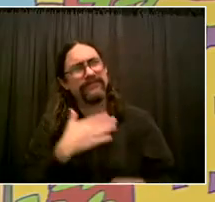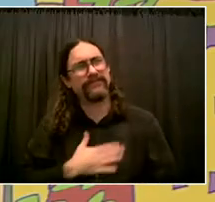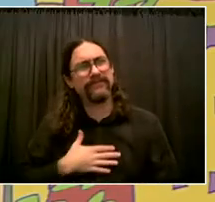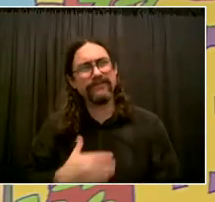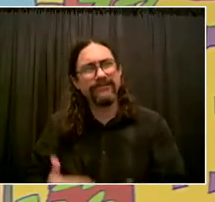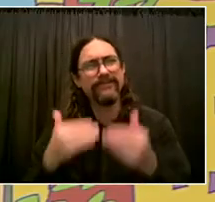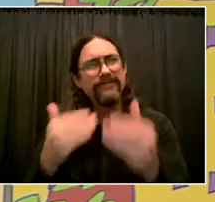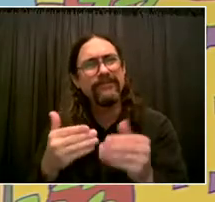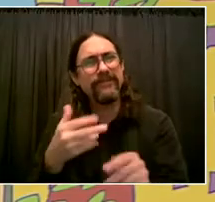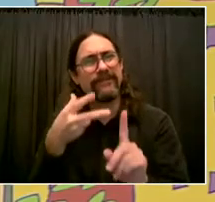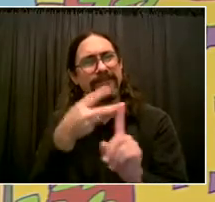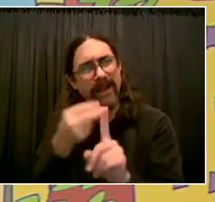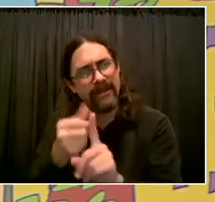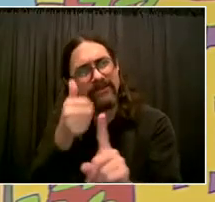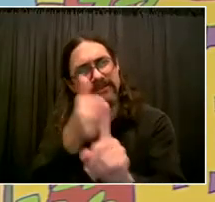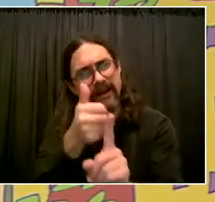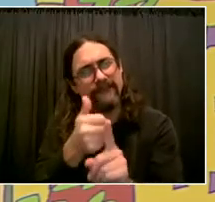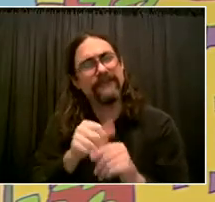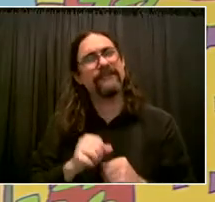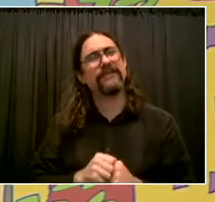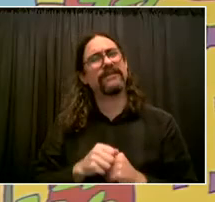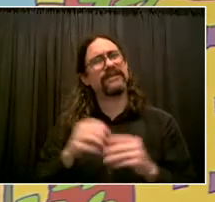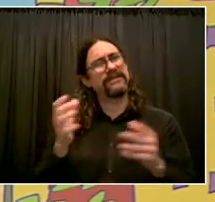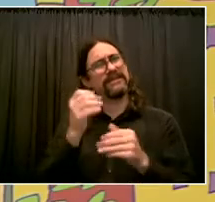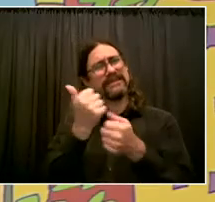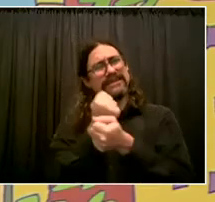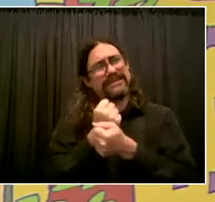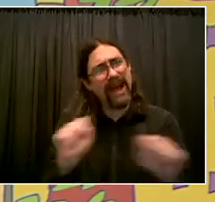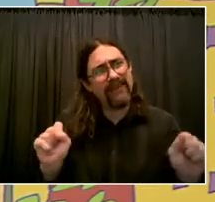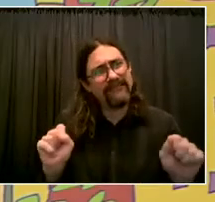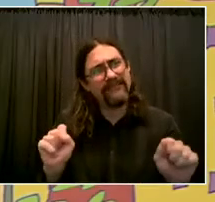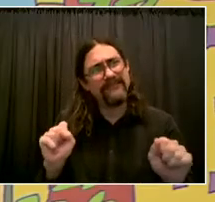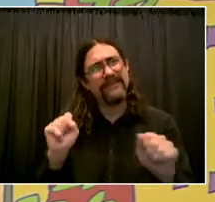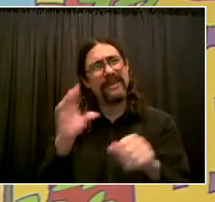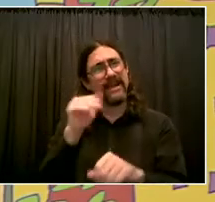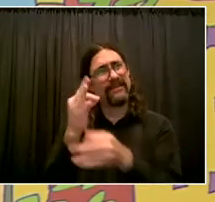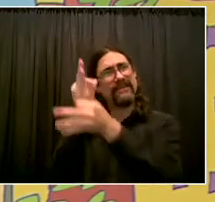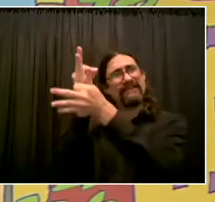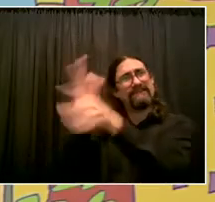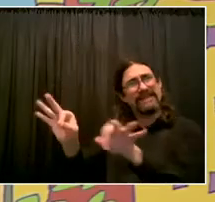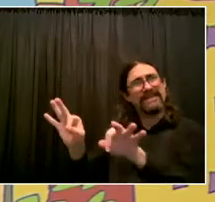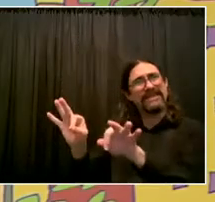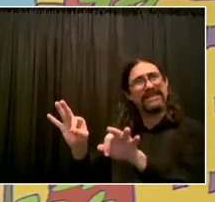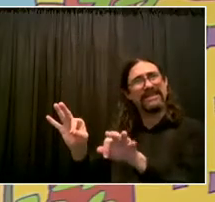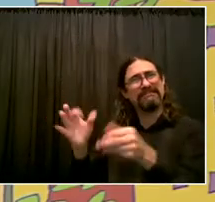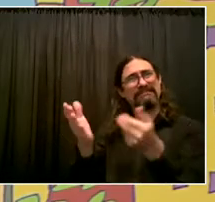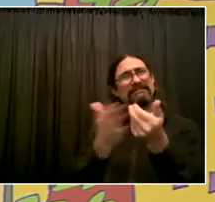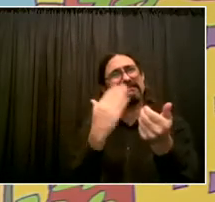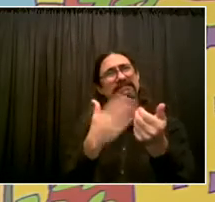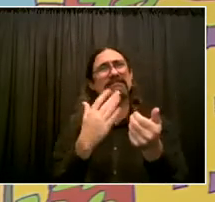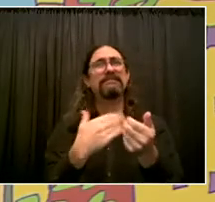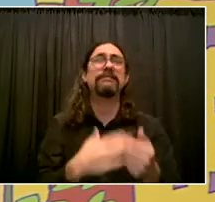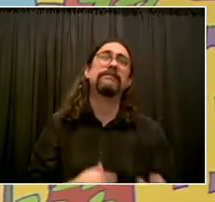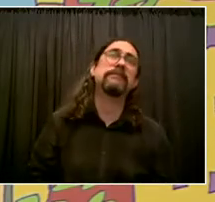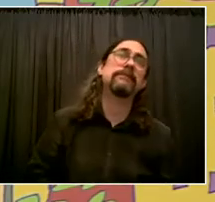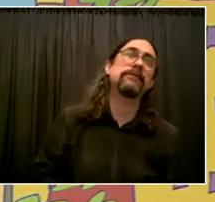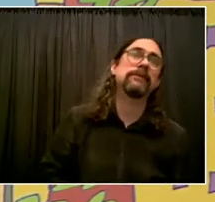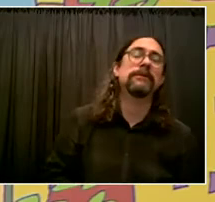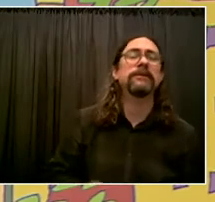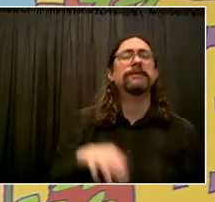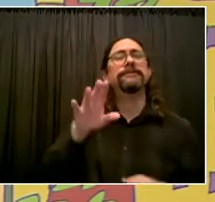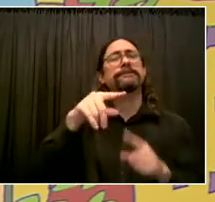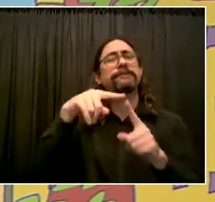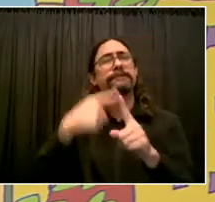Job one is always to get folks who have not even had a single dose. That's always going to be our first strategic imperative. But the boosters are really important, and obviously